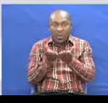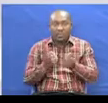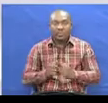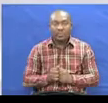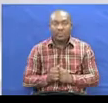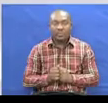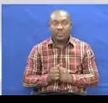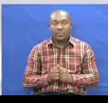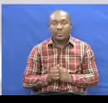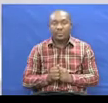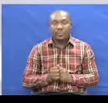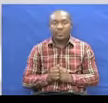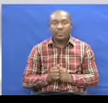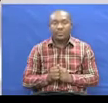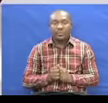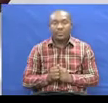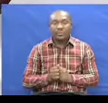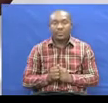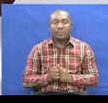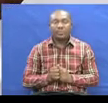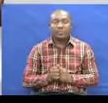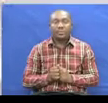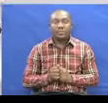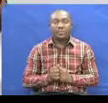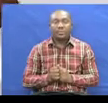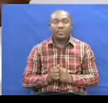of these sides